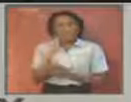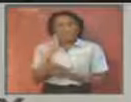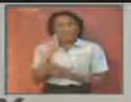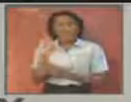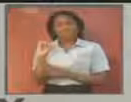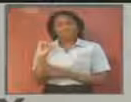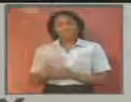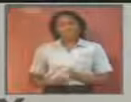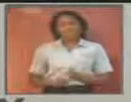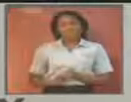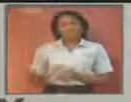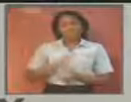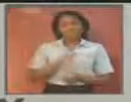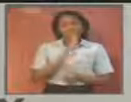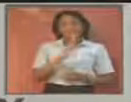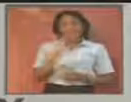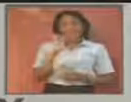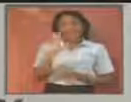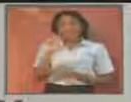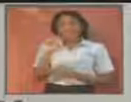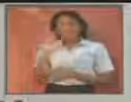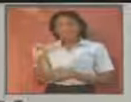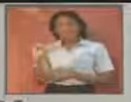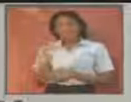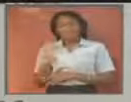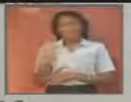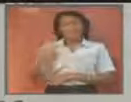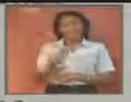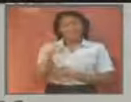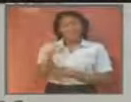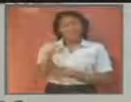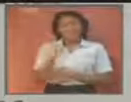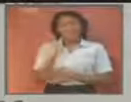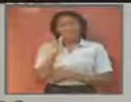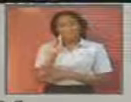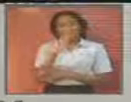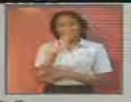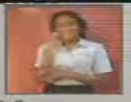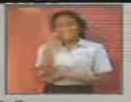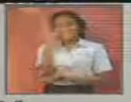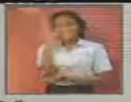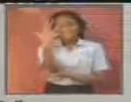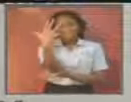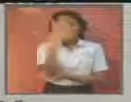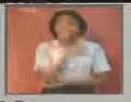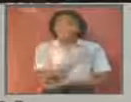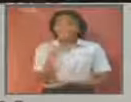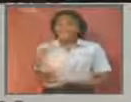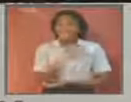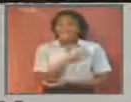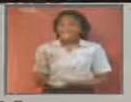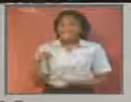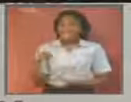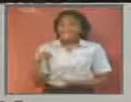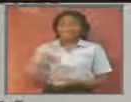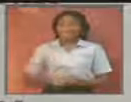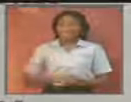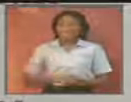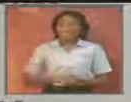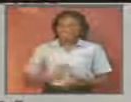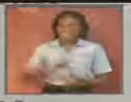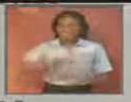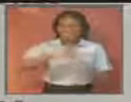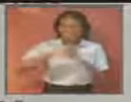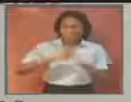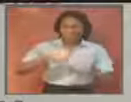Beach, Brothers Road, Rio Claro, Mayaro, Manzanilla, and the associated settlements around these